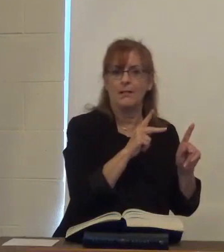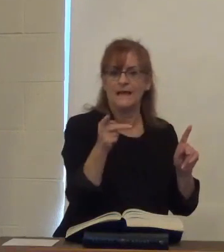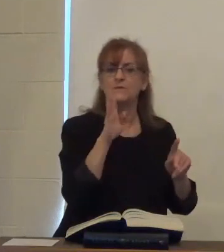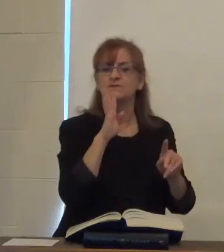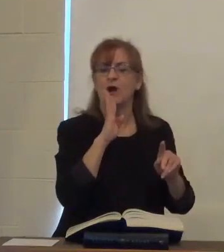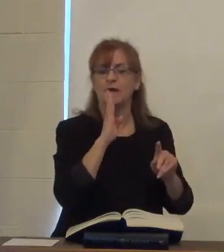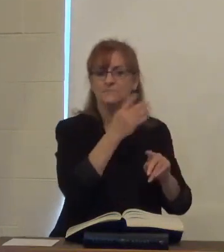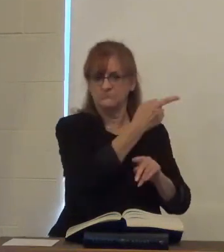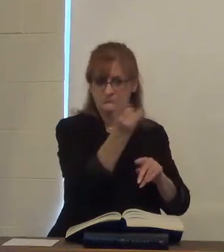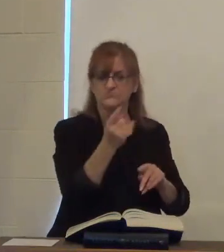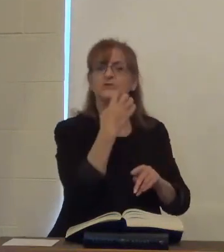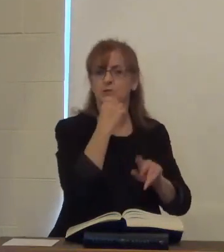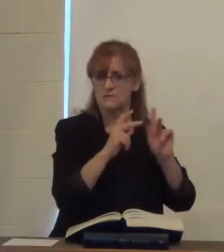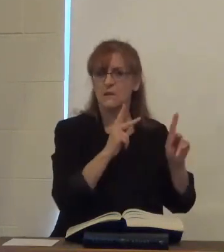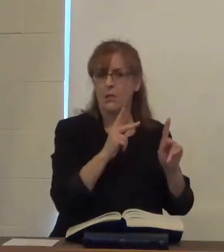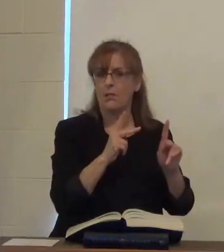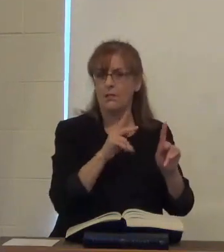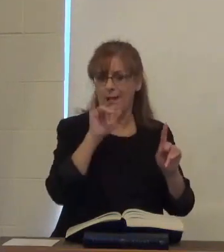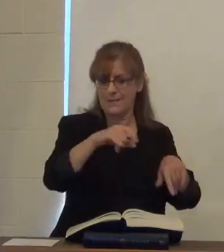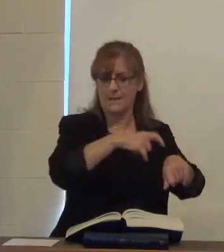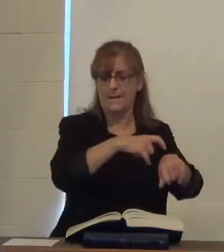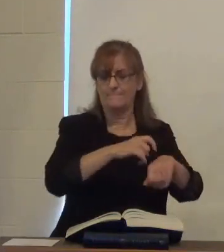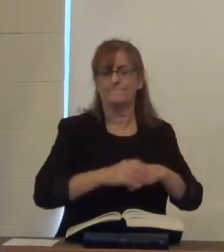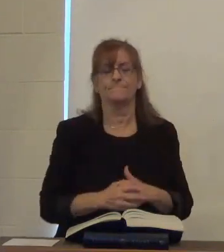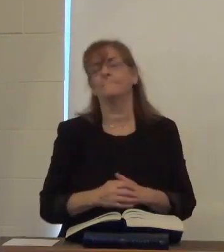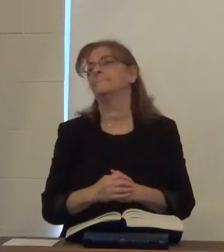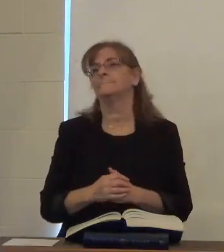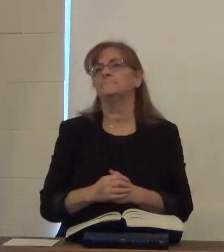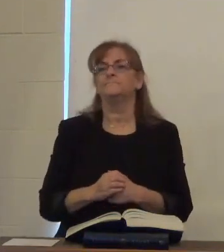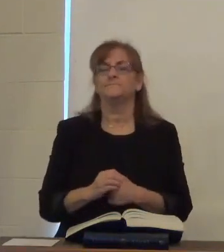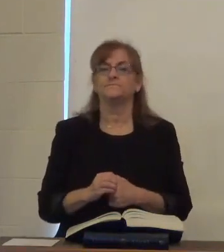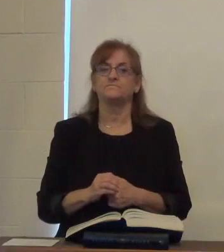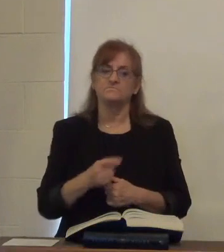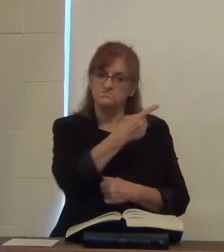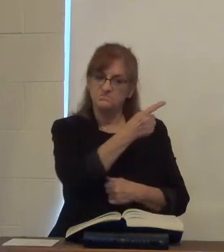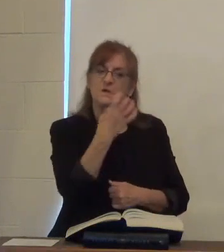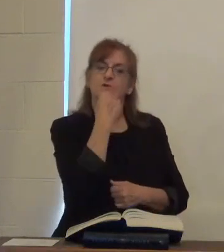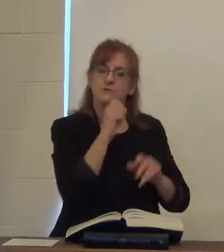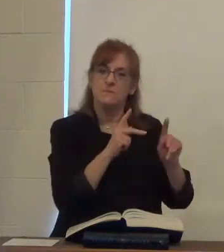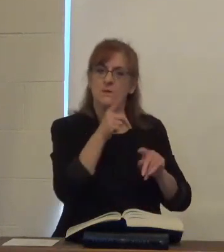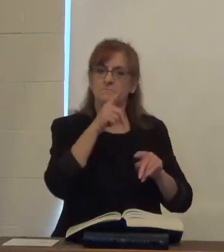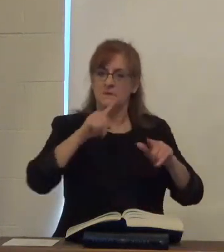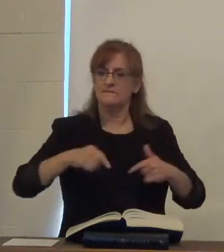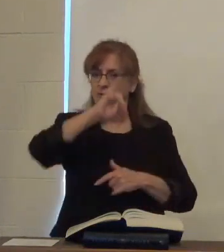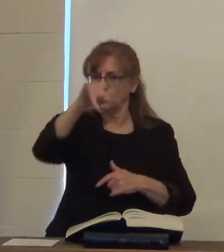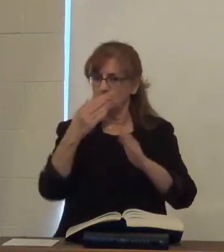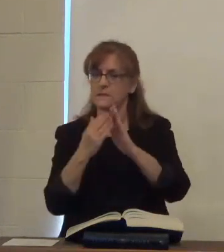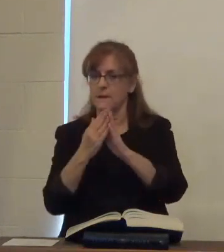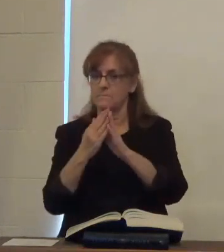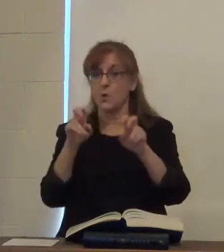was reaching in this sermon. They were the ones in Jerusalem for the Passover